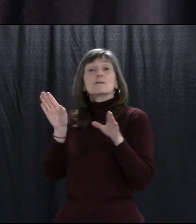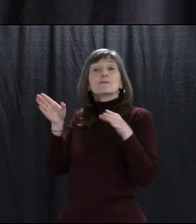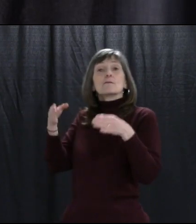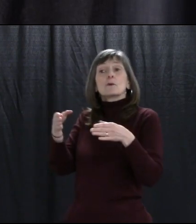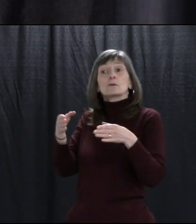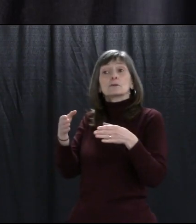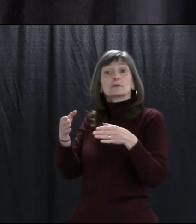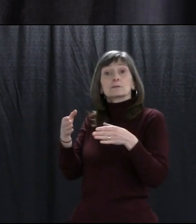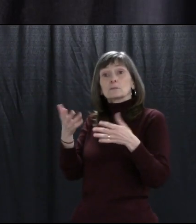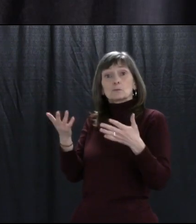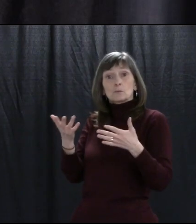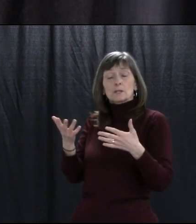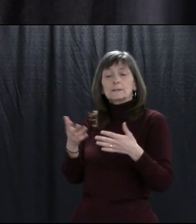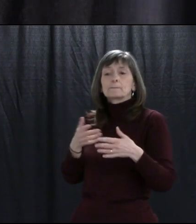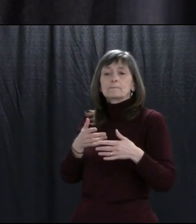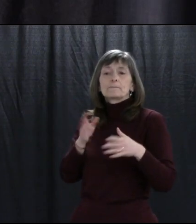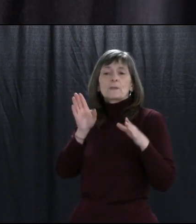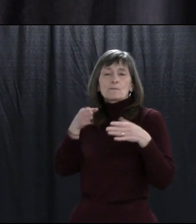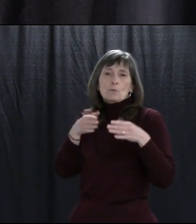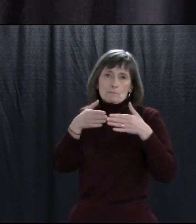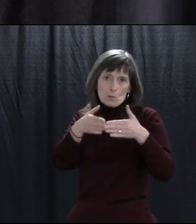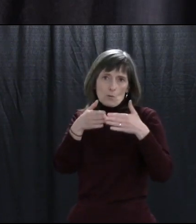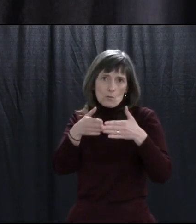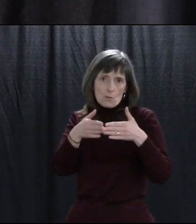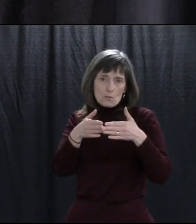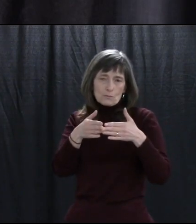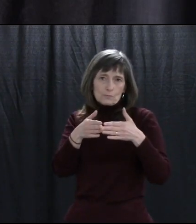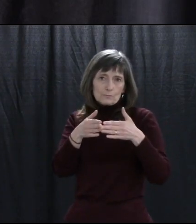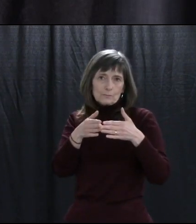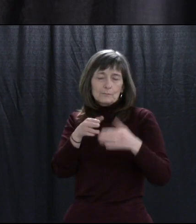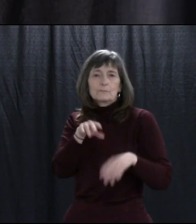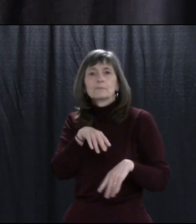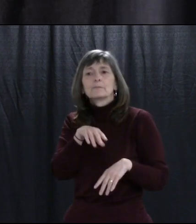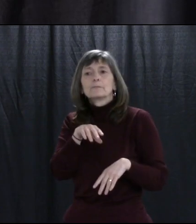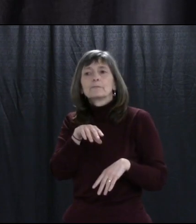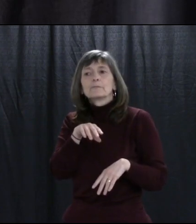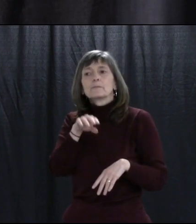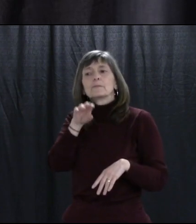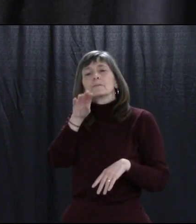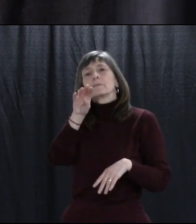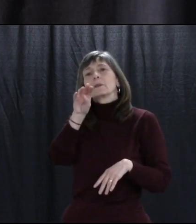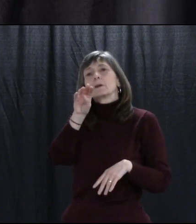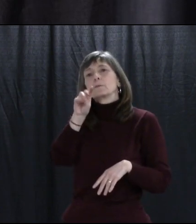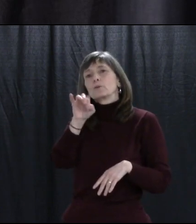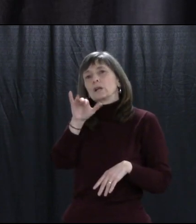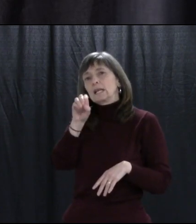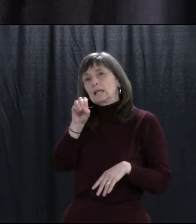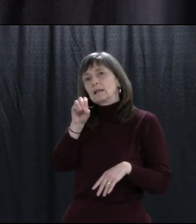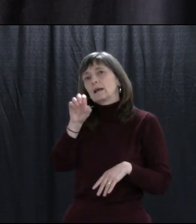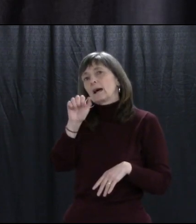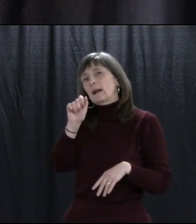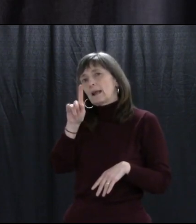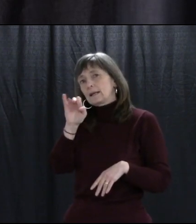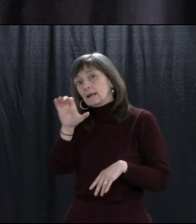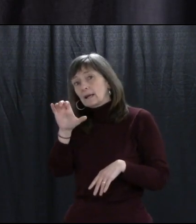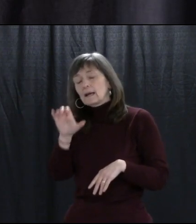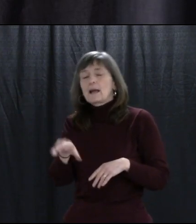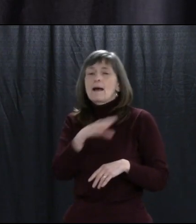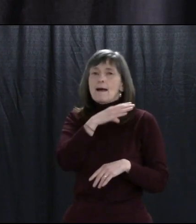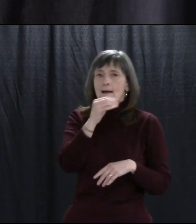in the first instance will be on the ferry and Marine Atlantic and on those points of entry by air.